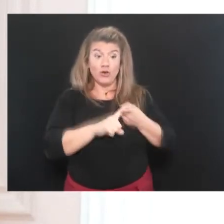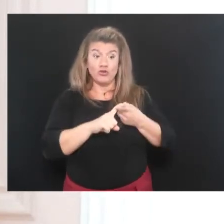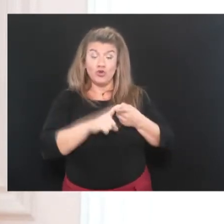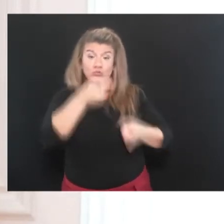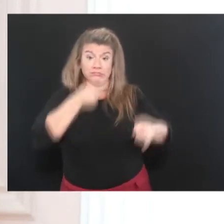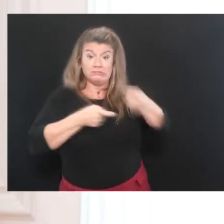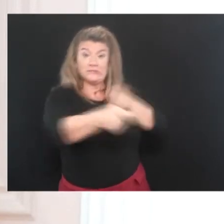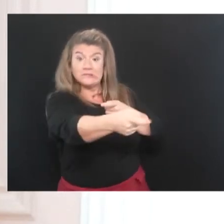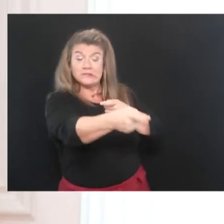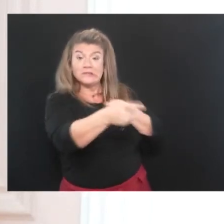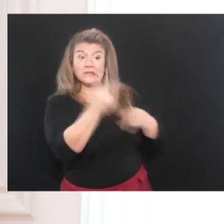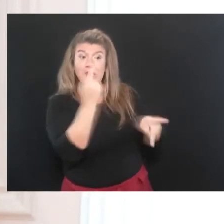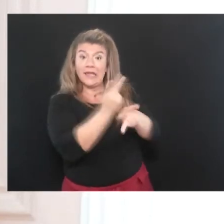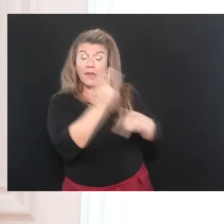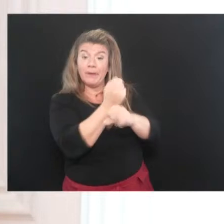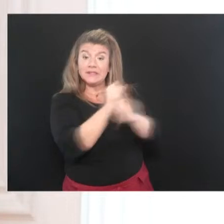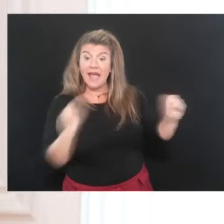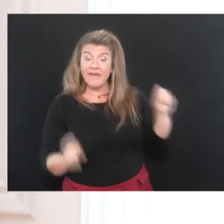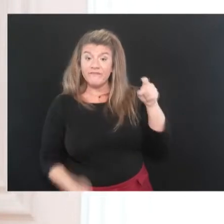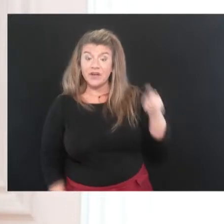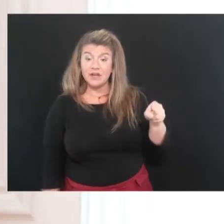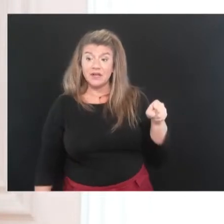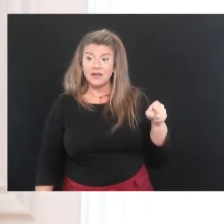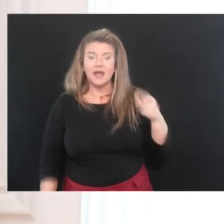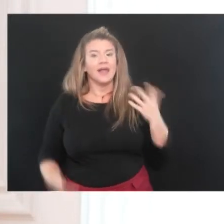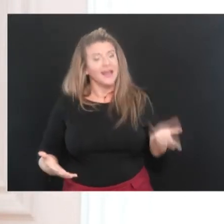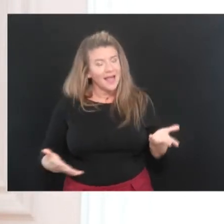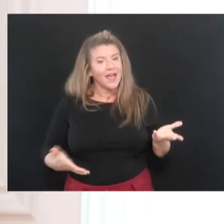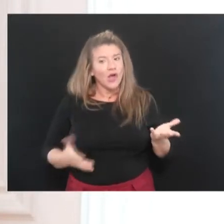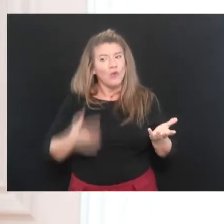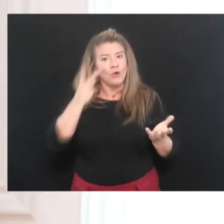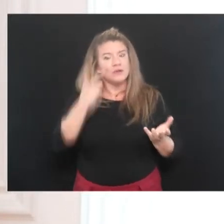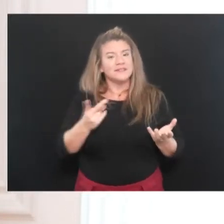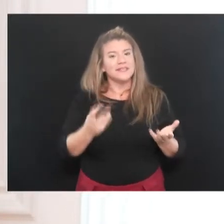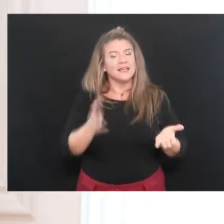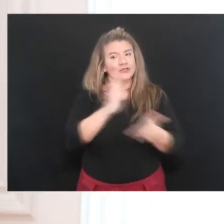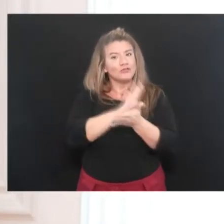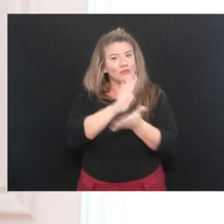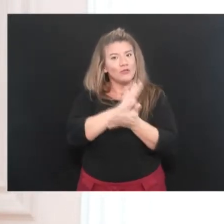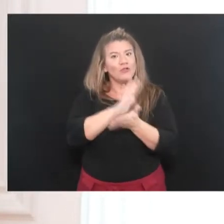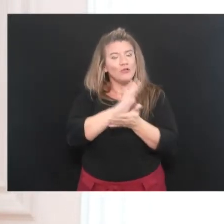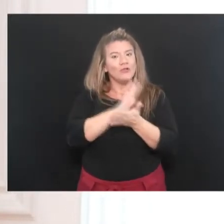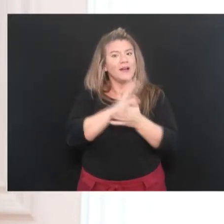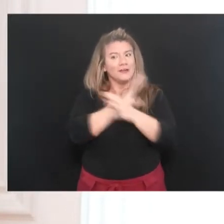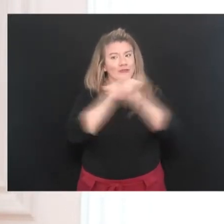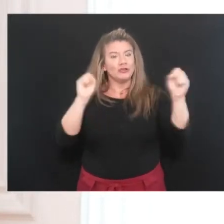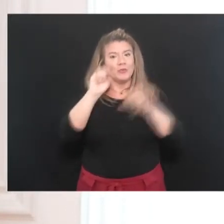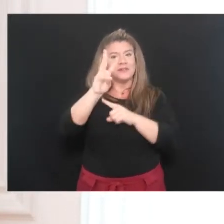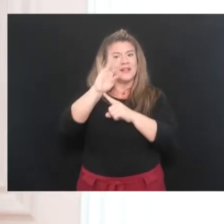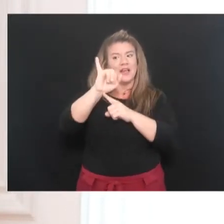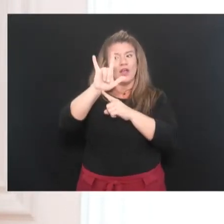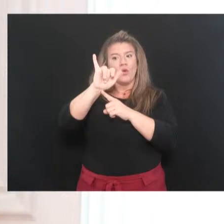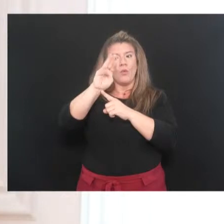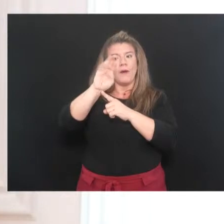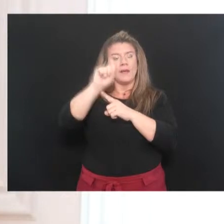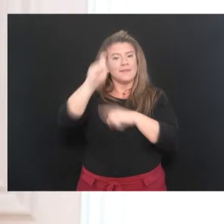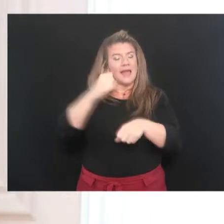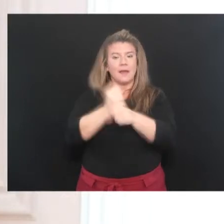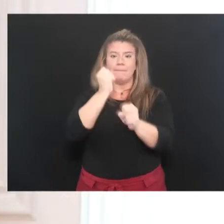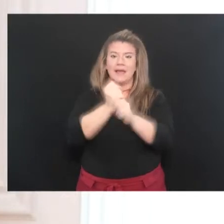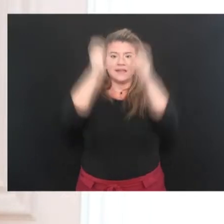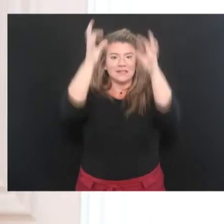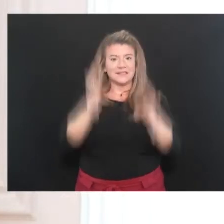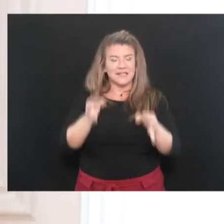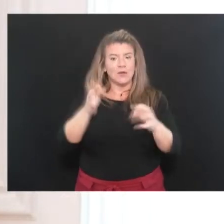safe environment, we oftentimes will see a school, and Superintendent Williams had to make that call with Capitol. It was a